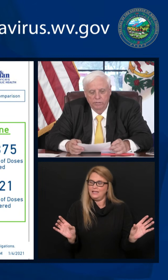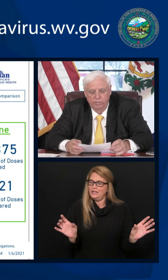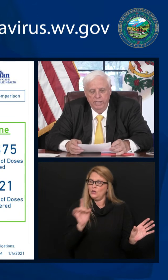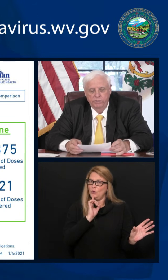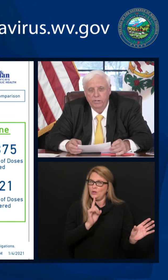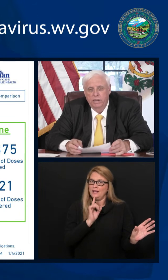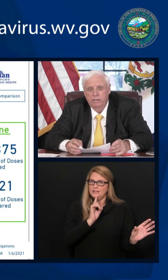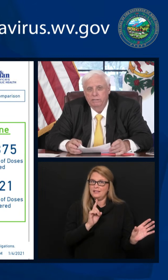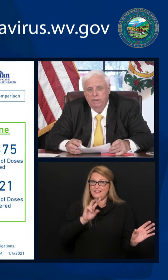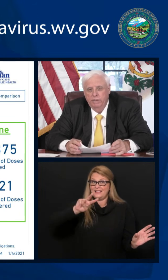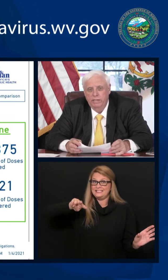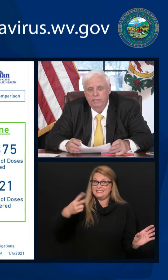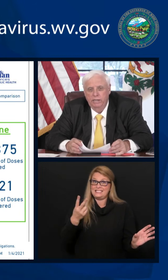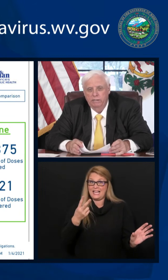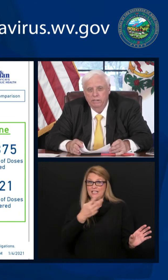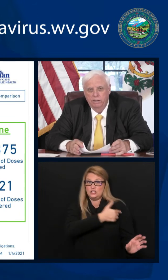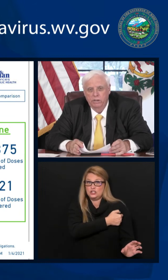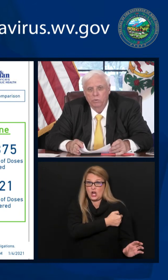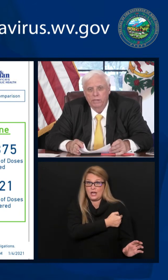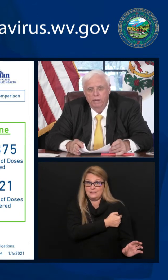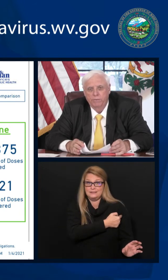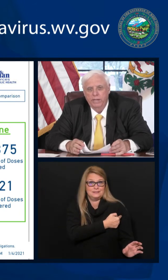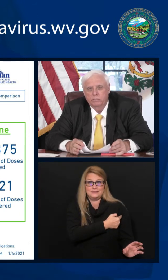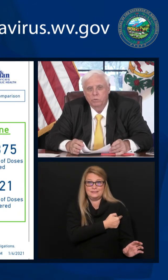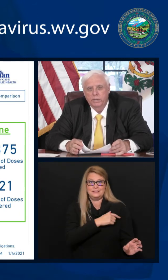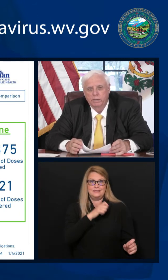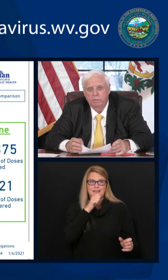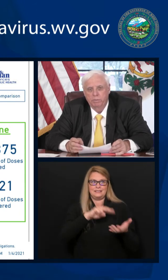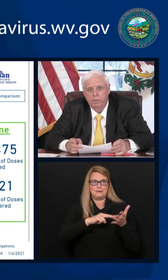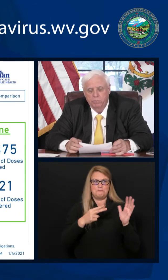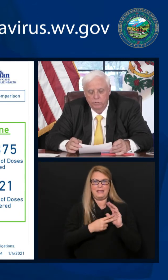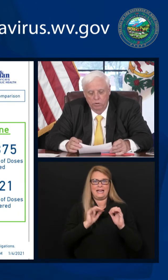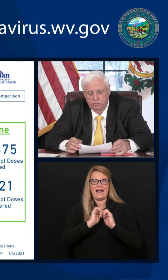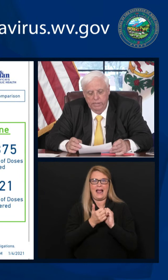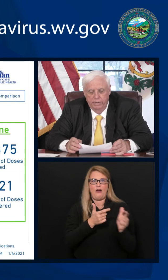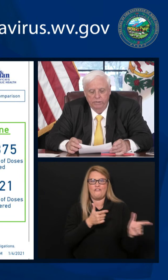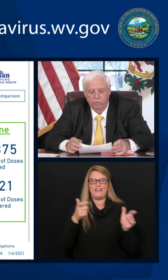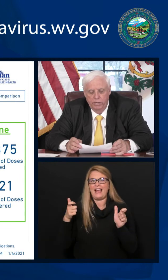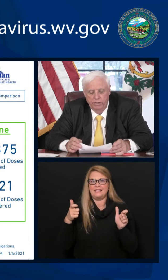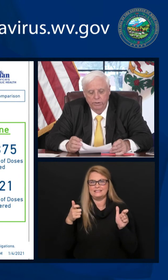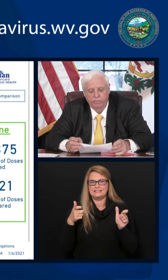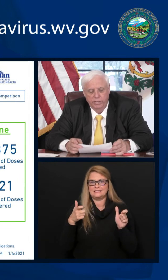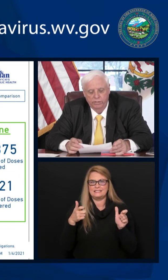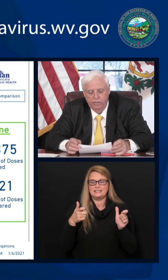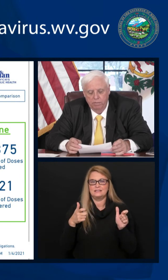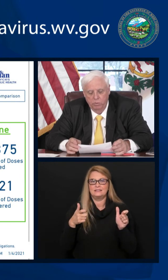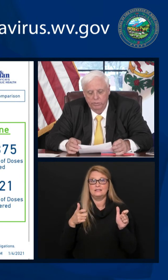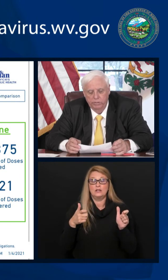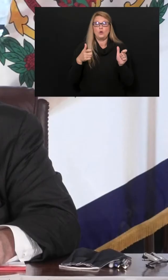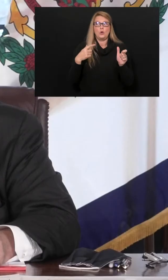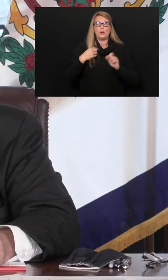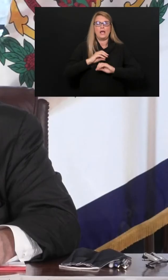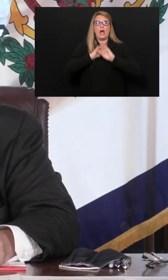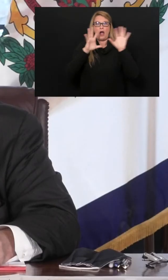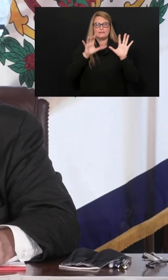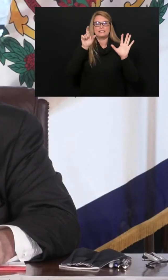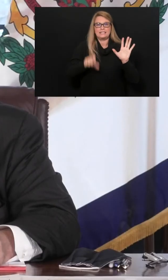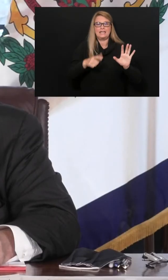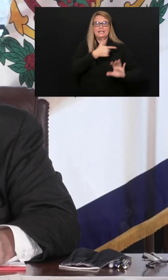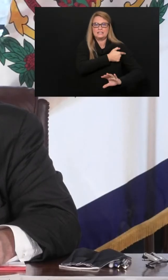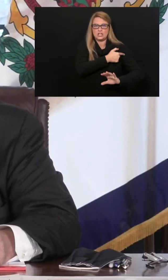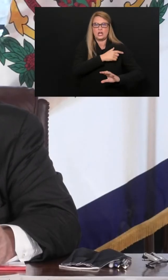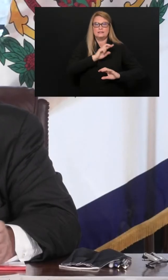the second shot doesn't have anything to do with how fast we're getting them in people's arms. Naturally, we got to do the second shot, but we shouldn't really get credit